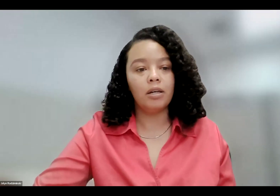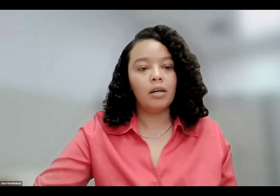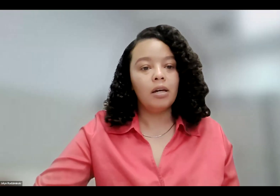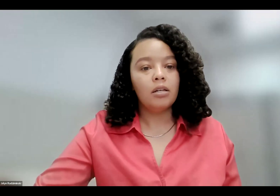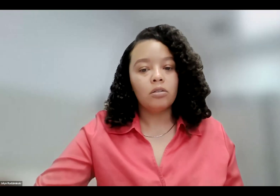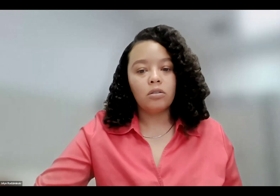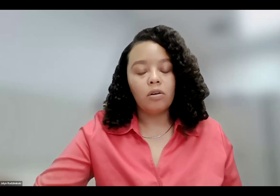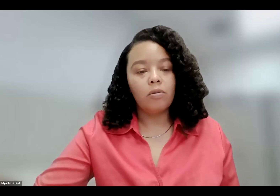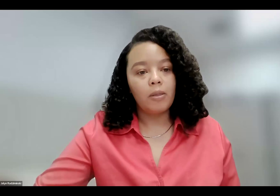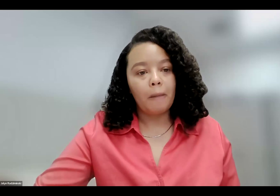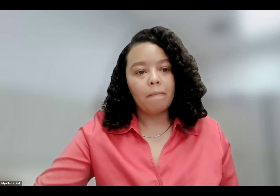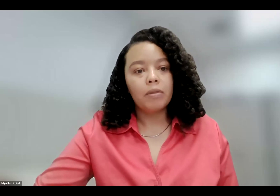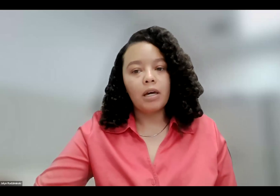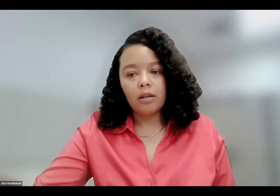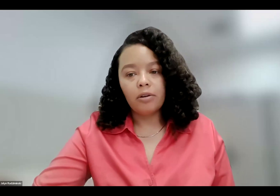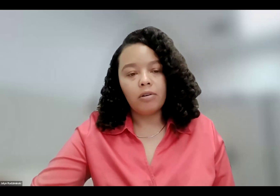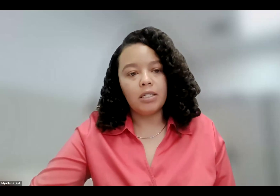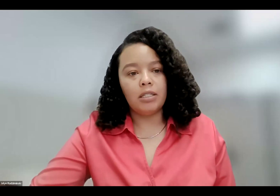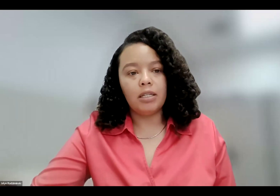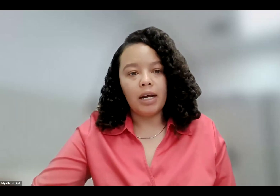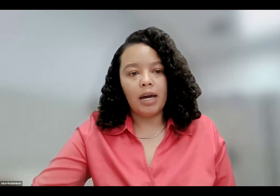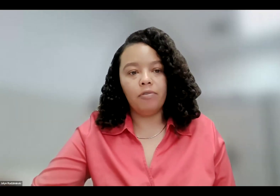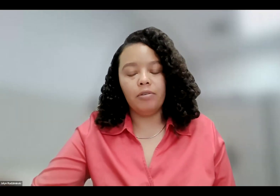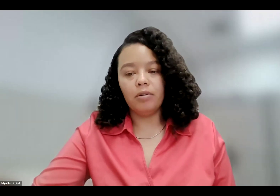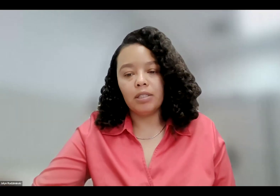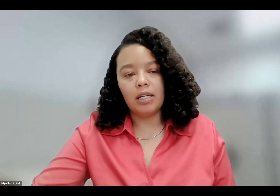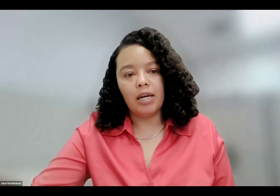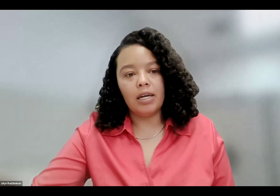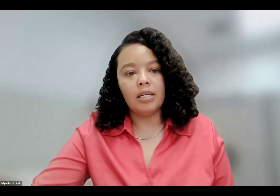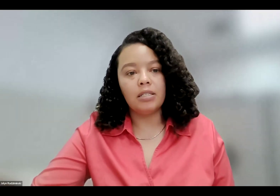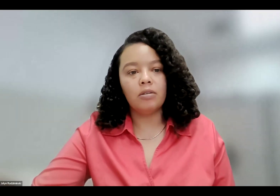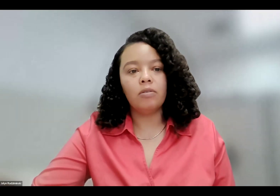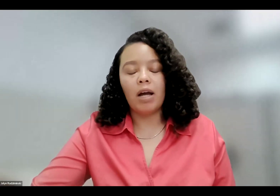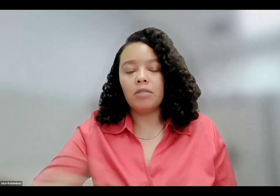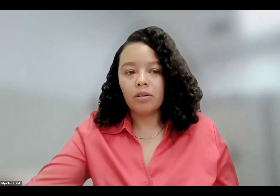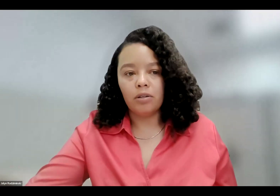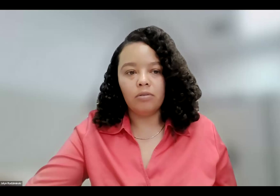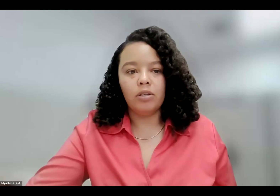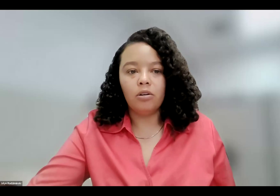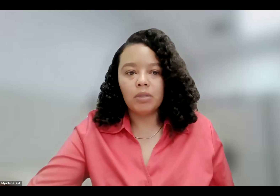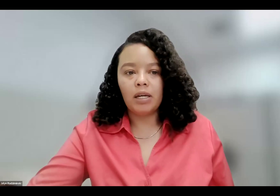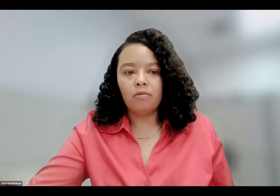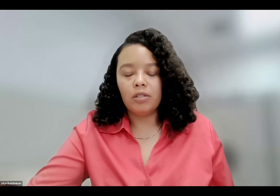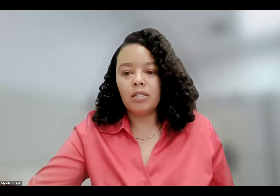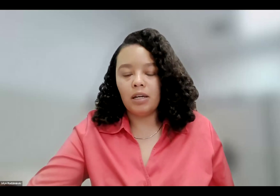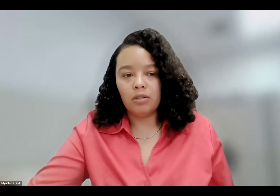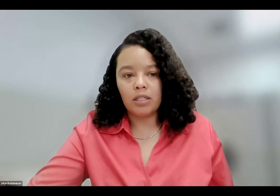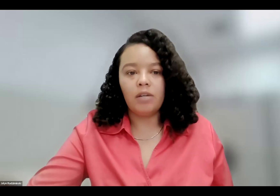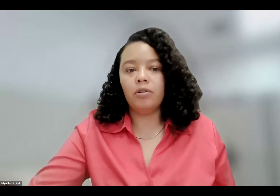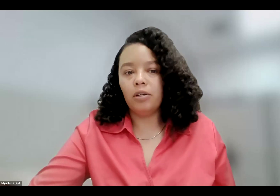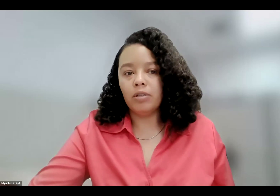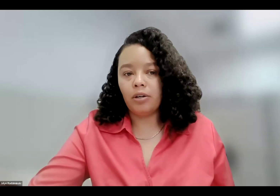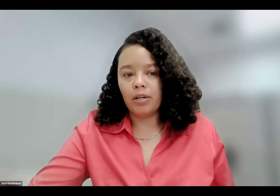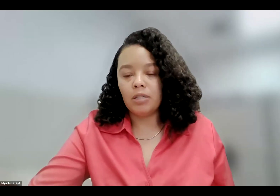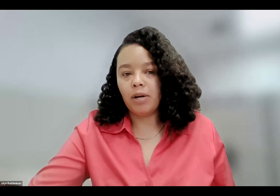questions. So the other question that I had for you all today is, as we all know, the Olmstead versus LC